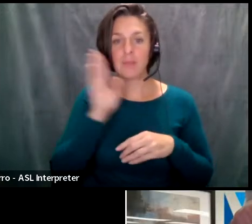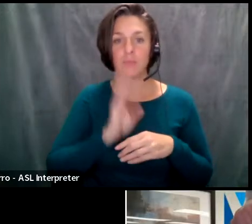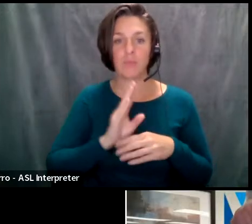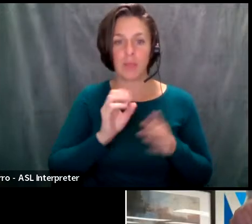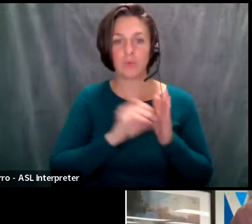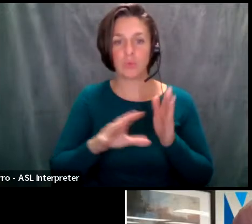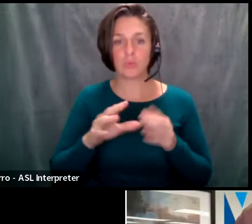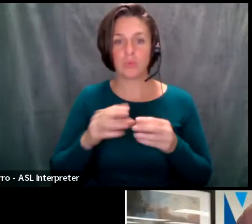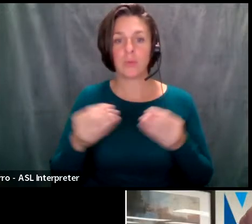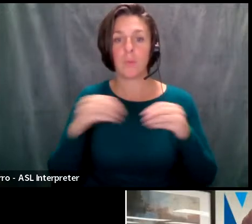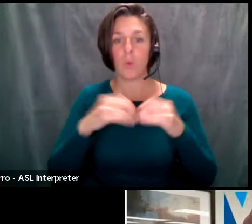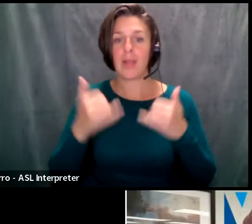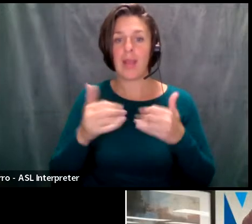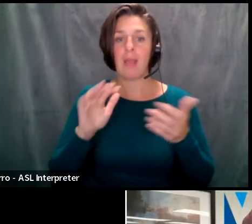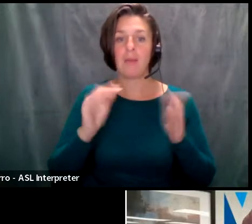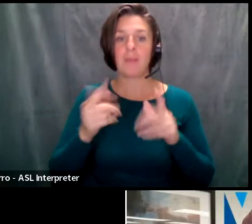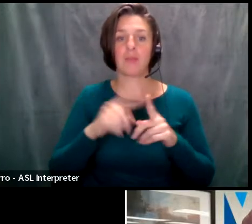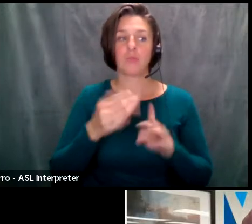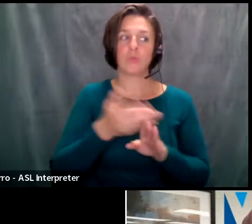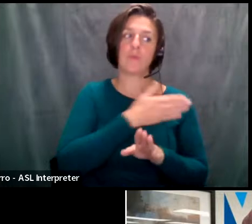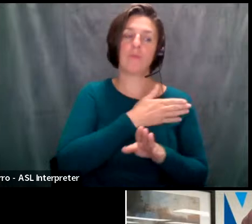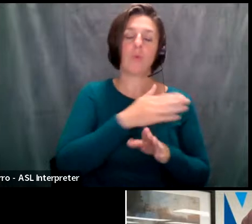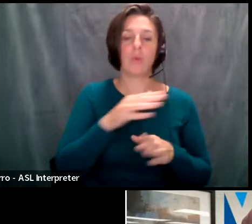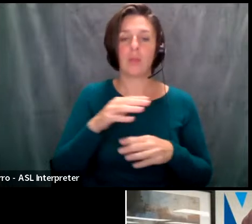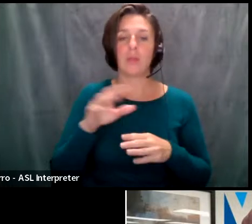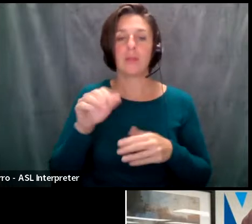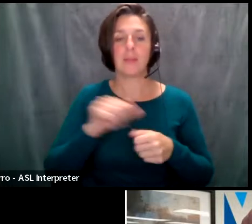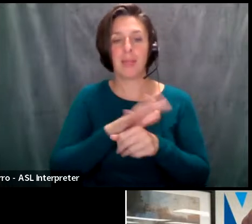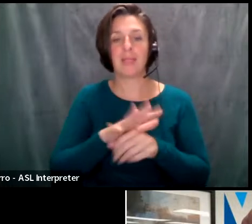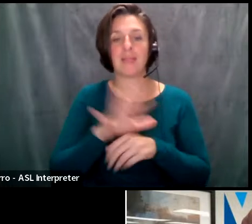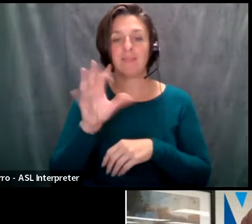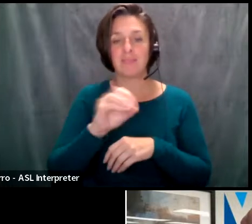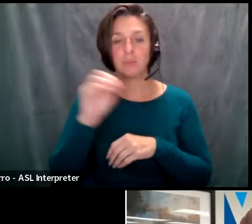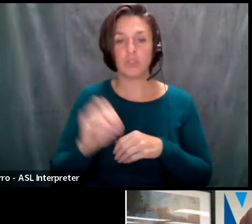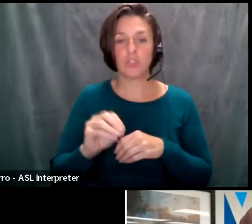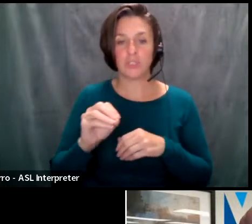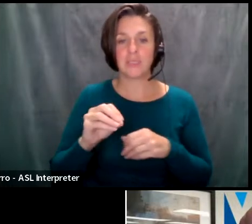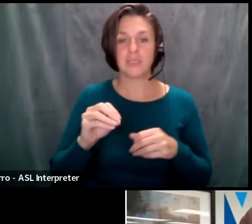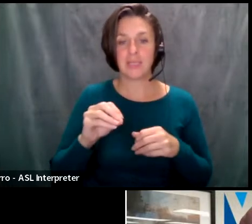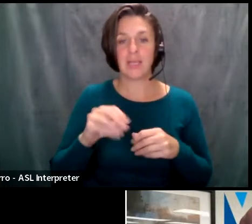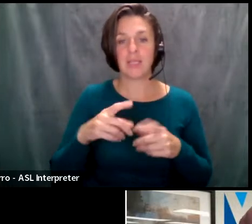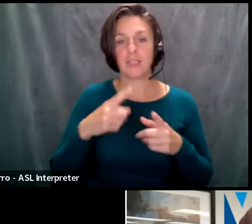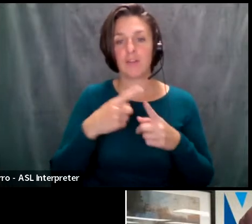before the pandemic. The 50% increase from 273 in